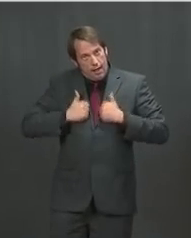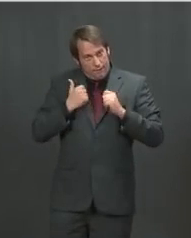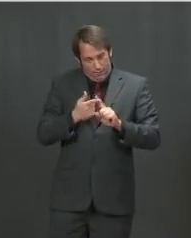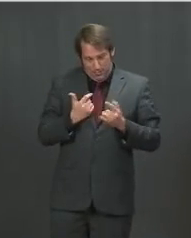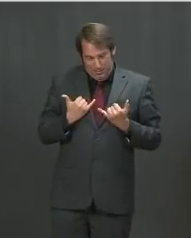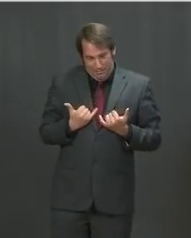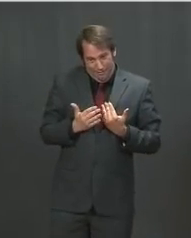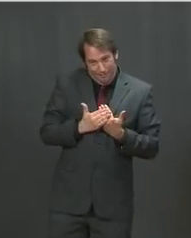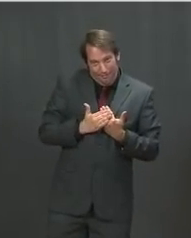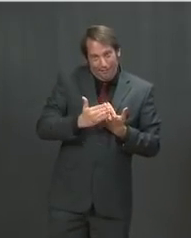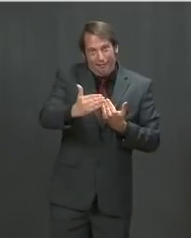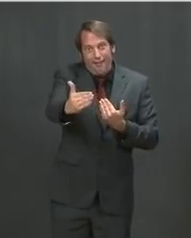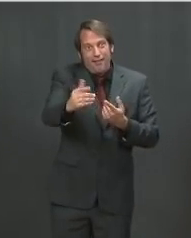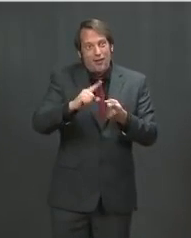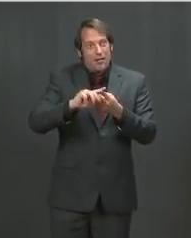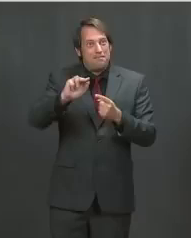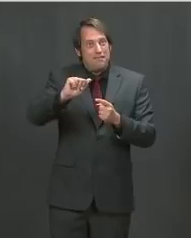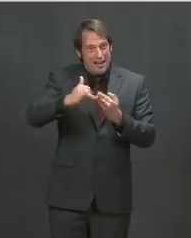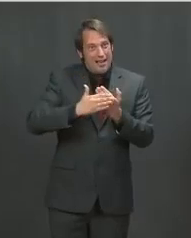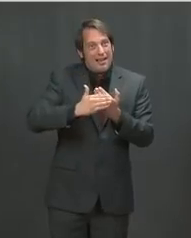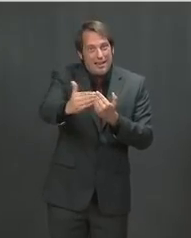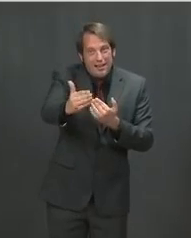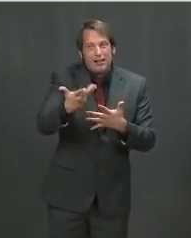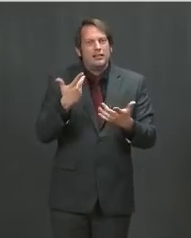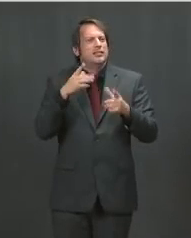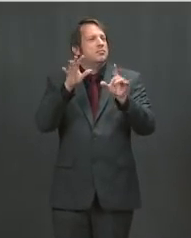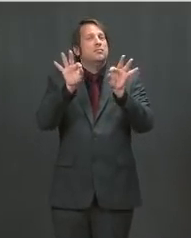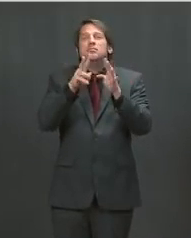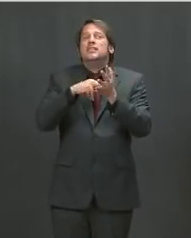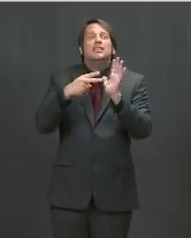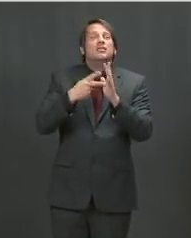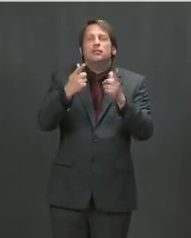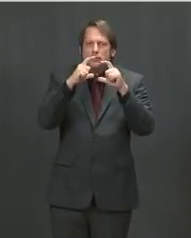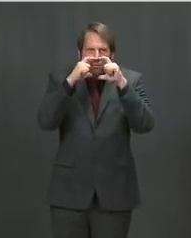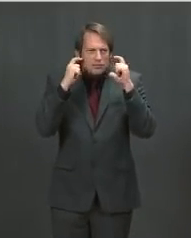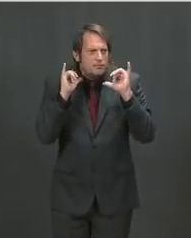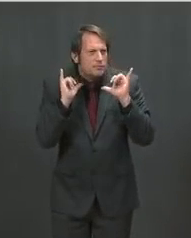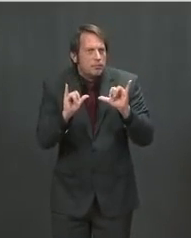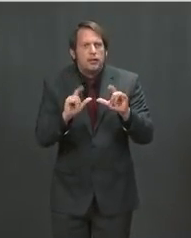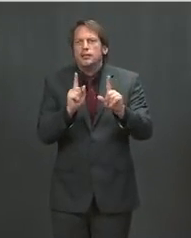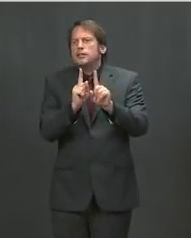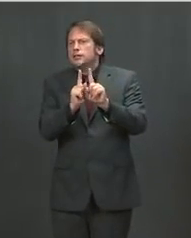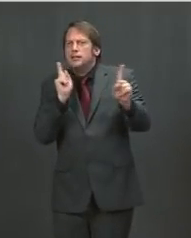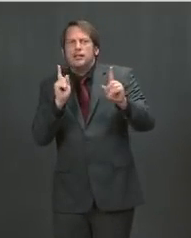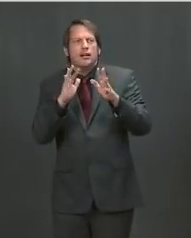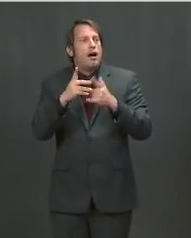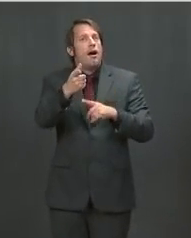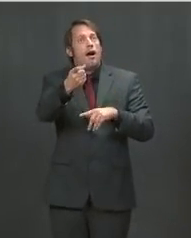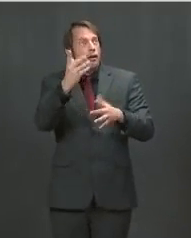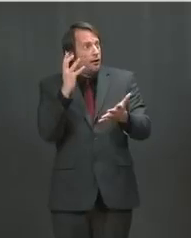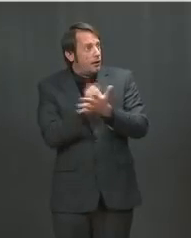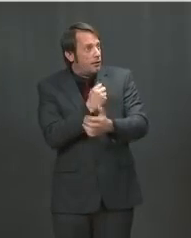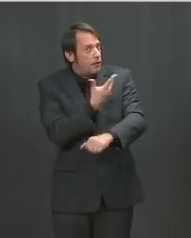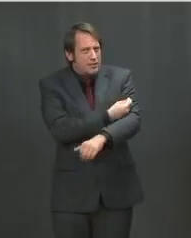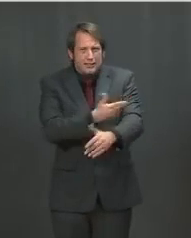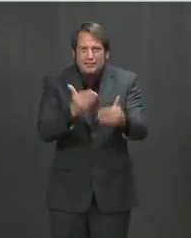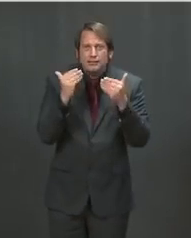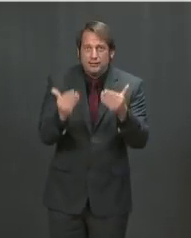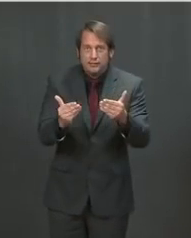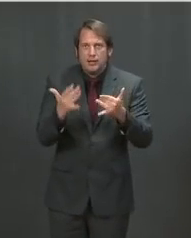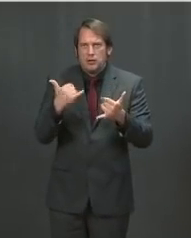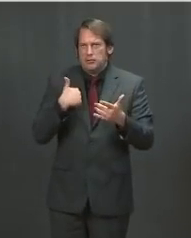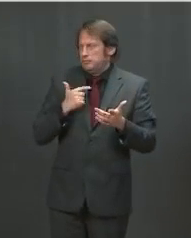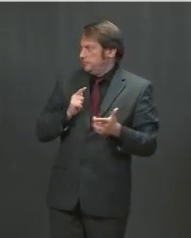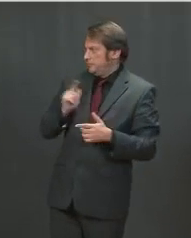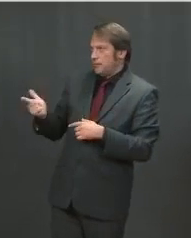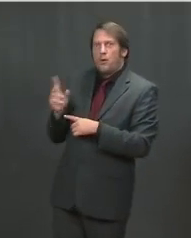mask, socially distance, get vaccinated when it's your turn. And now over to Dr. Walensky. Thank